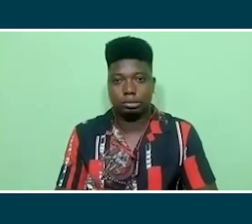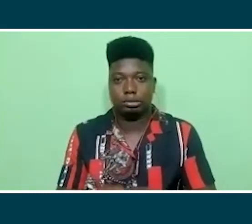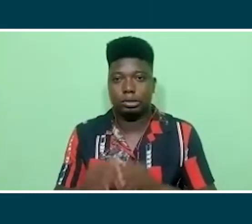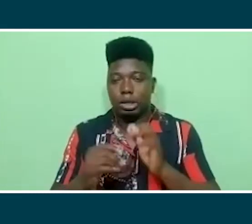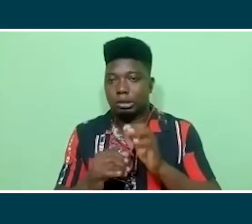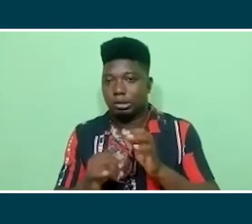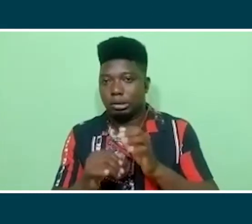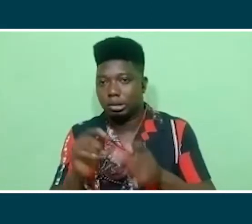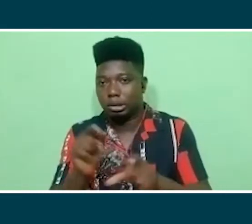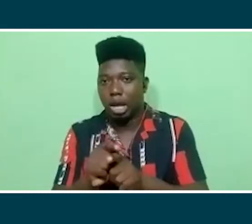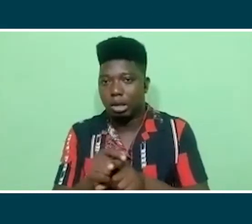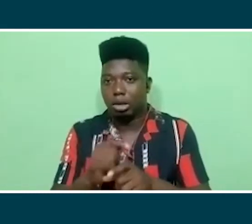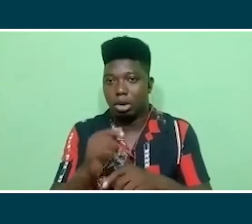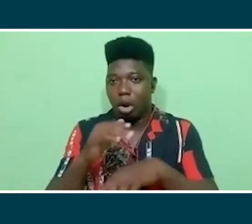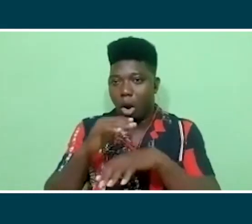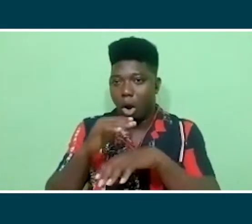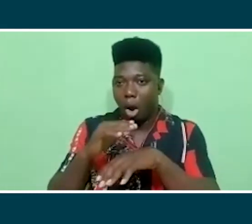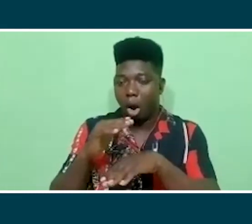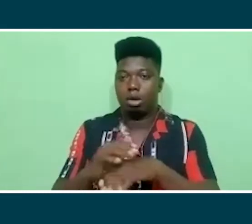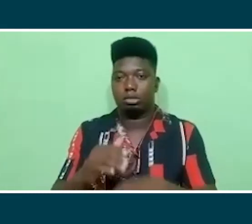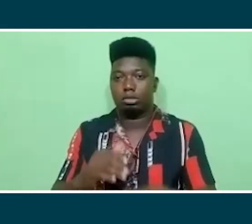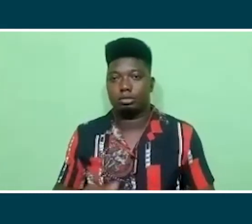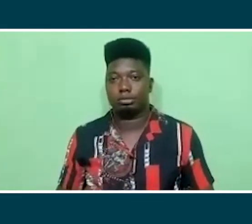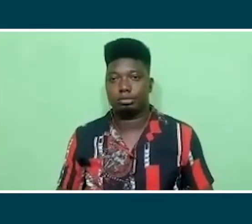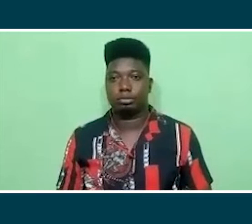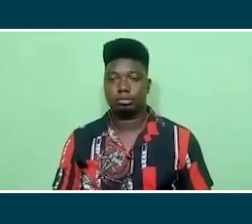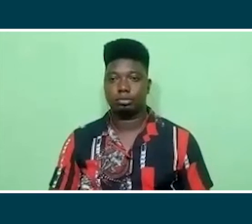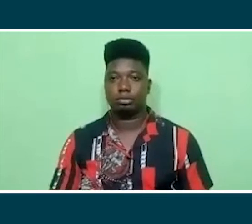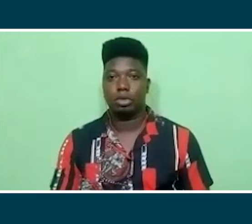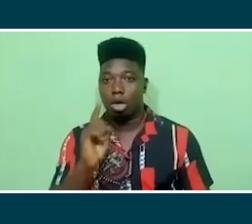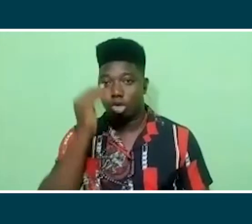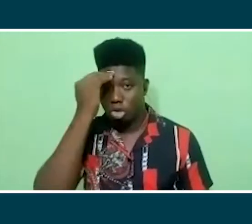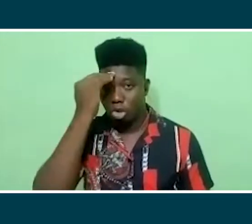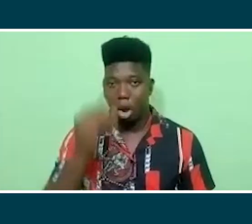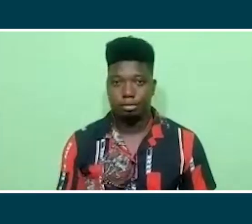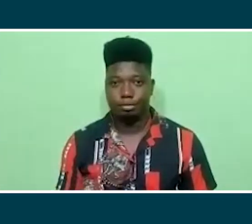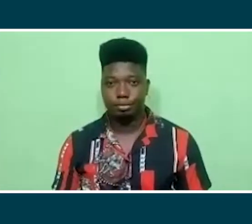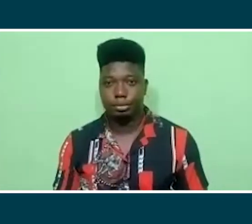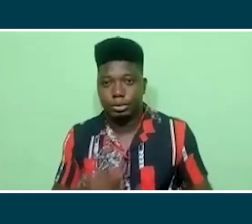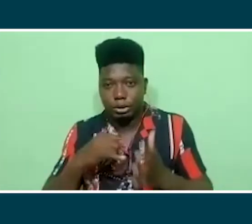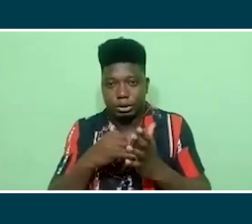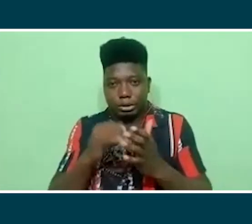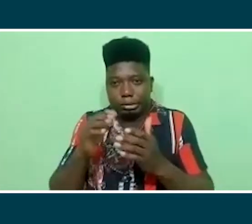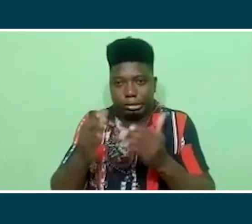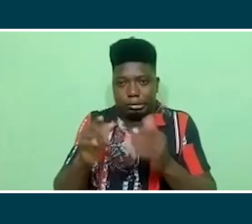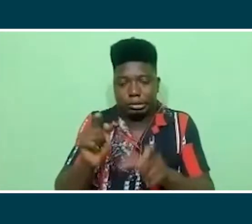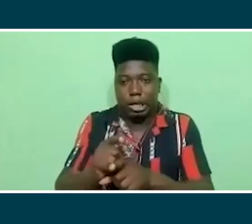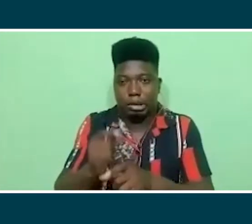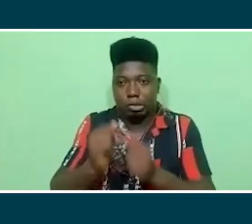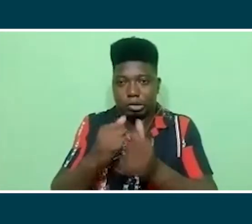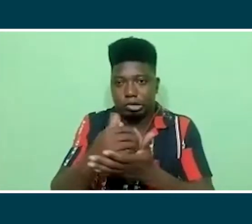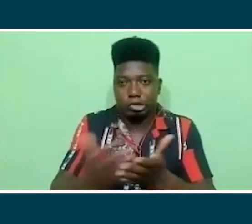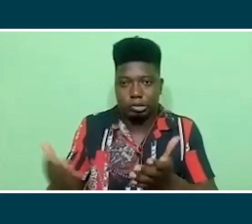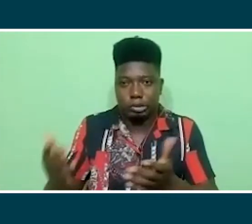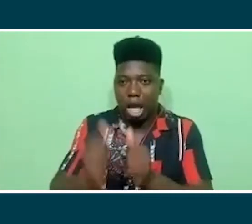on unlearning the binary. But, you know, it seems like, Virginia, it's something everybody needs to write down, right?